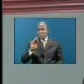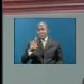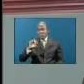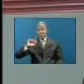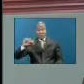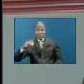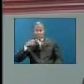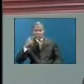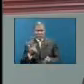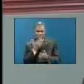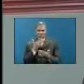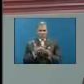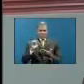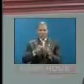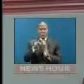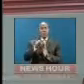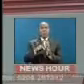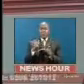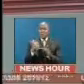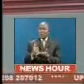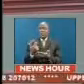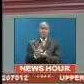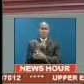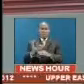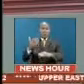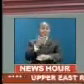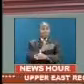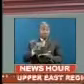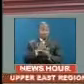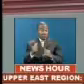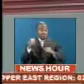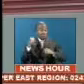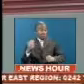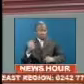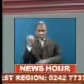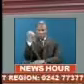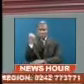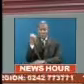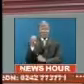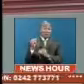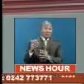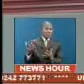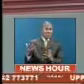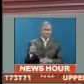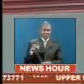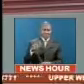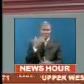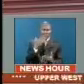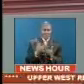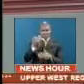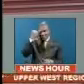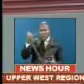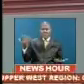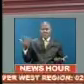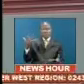economic policies that should make the country financially and economically strong and stable, except that such good ideas have only